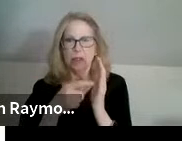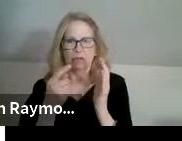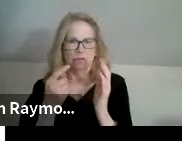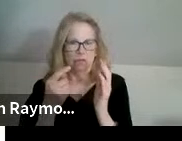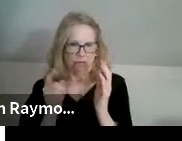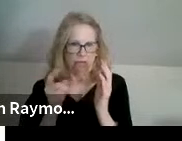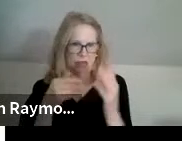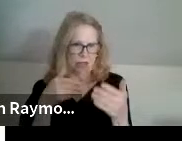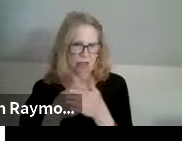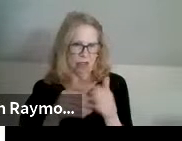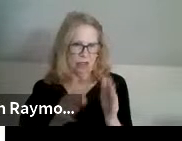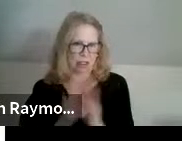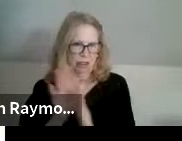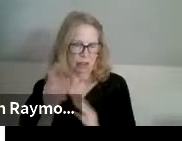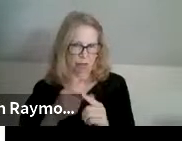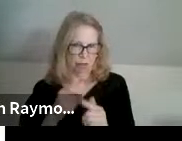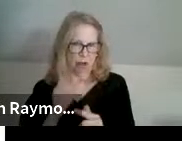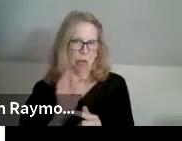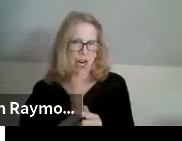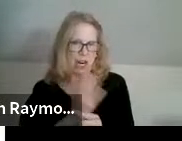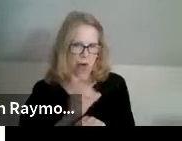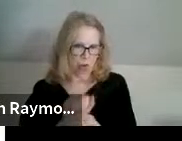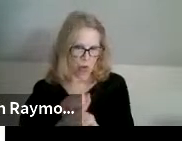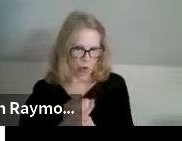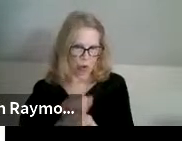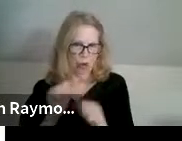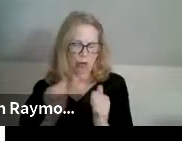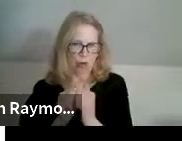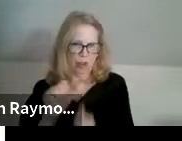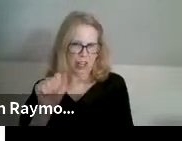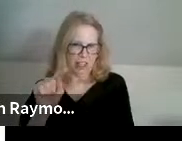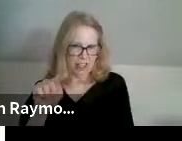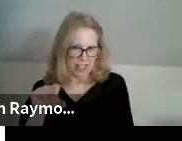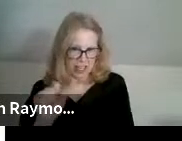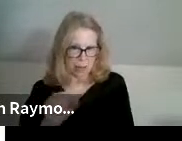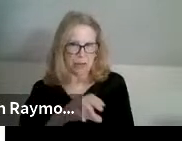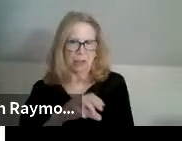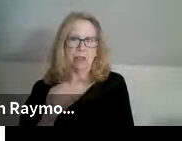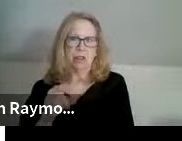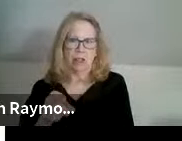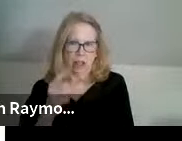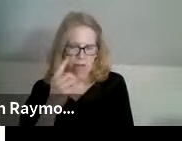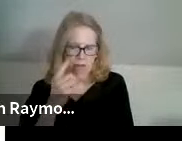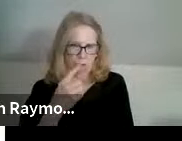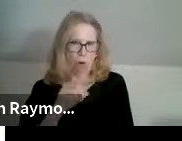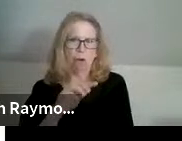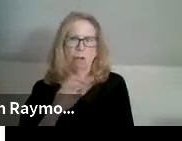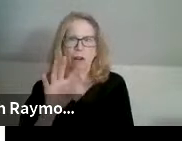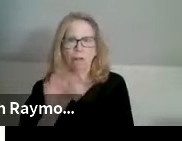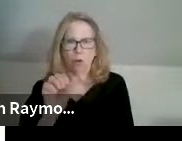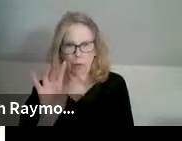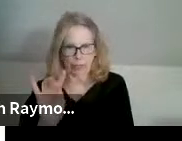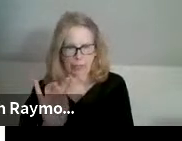closely developed from what we had with ATMs we were working on at the time for 508.